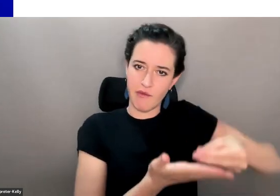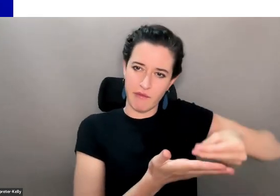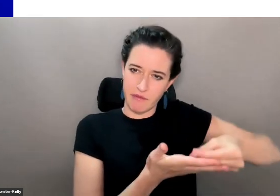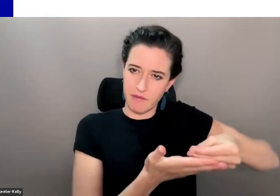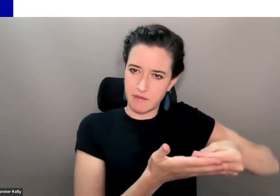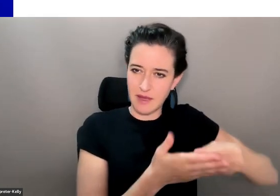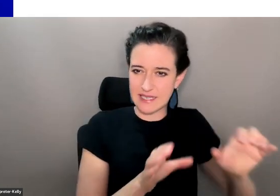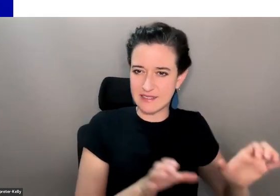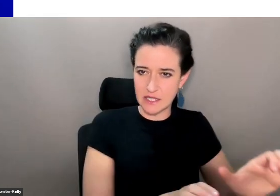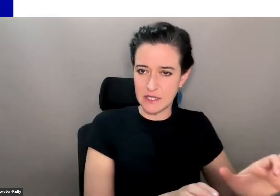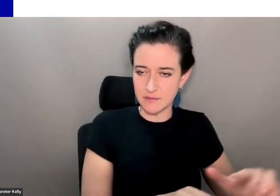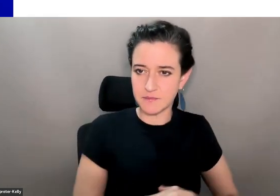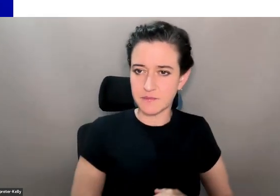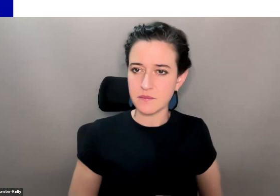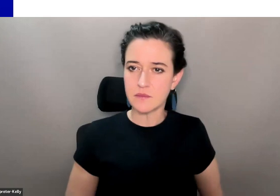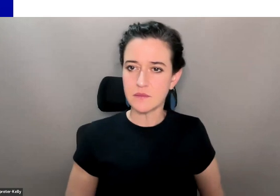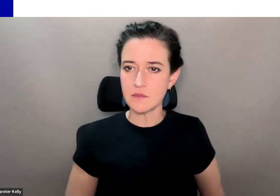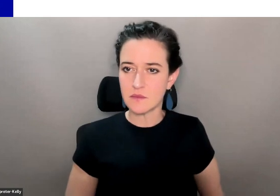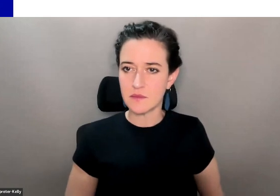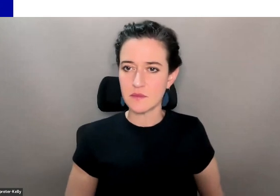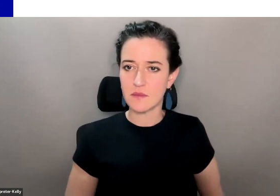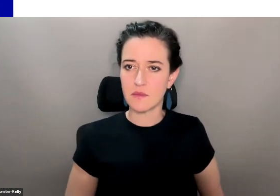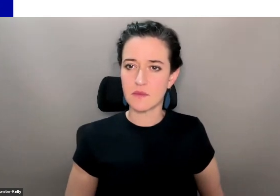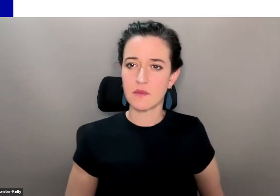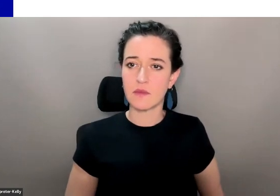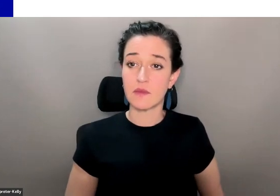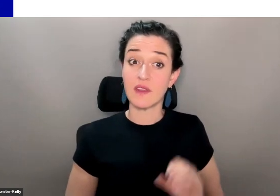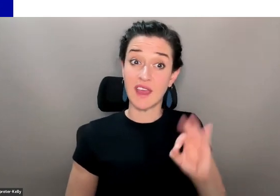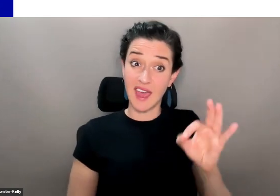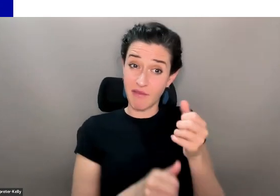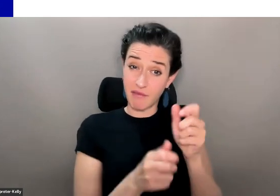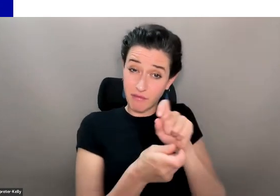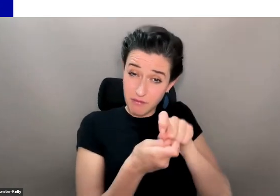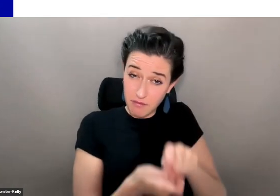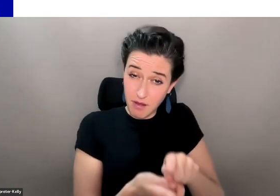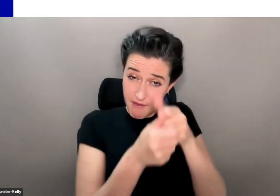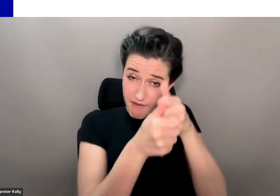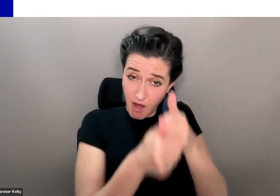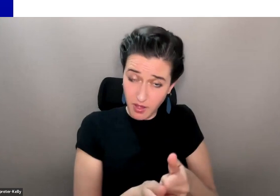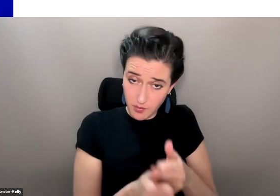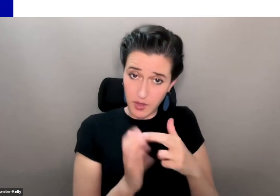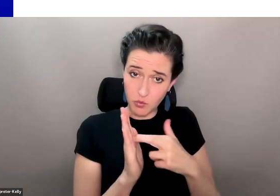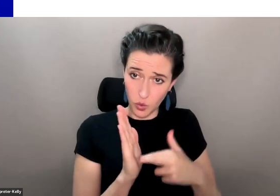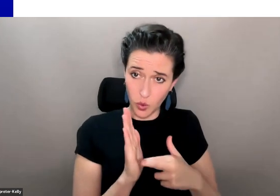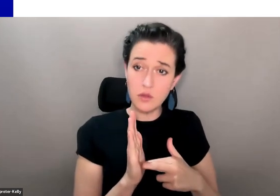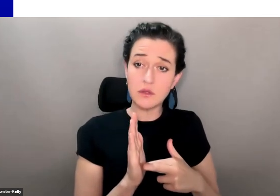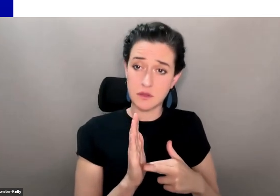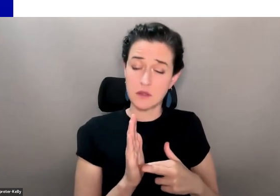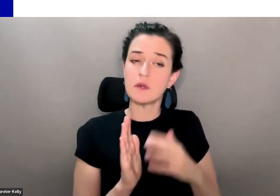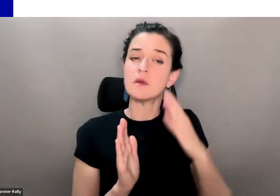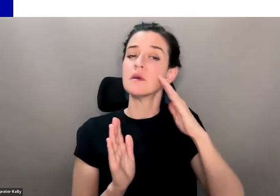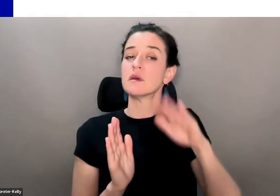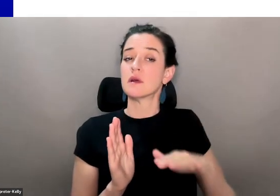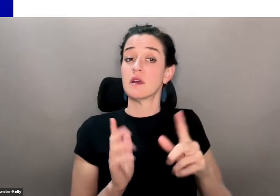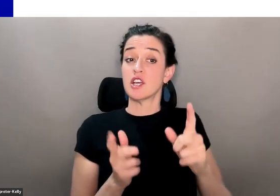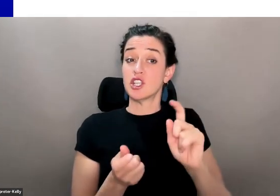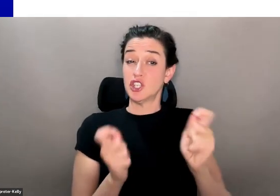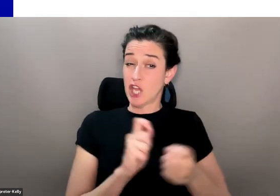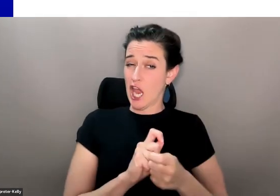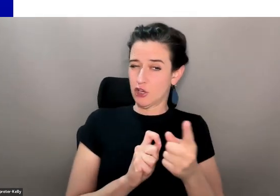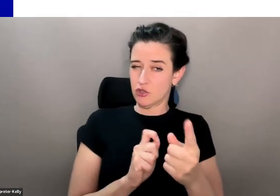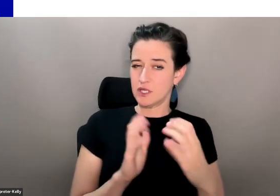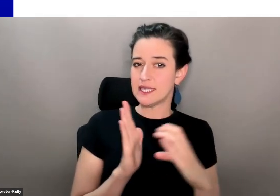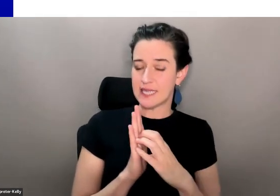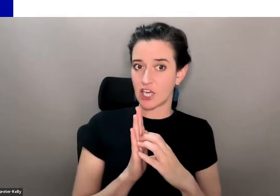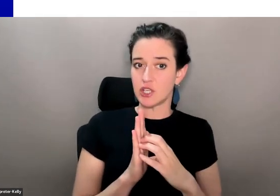are closely following the provisions of the rule, for your awareness, we did make changes to this section in response to